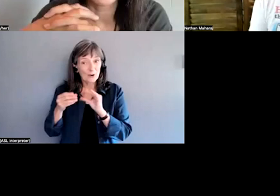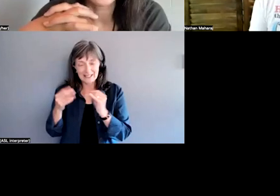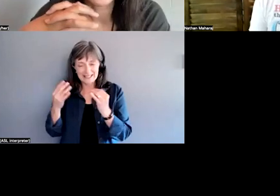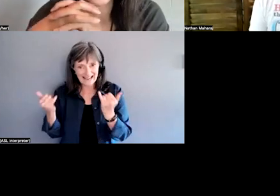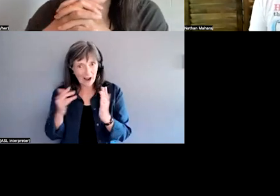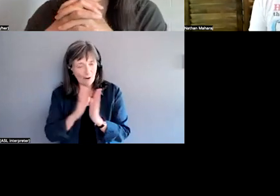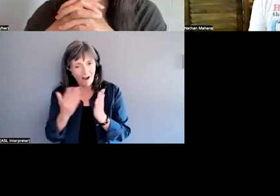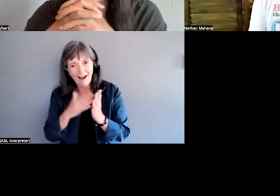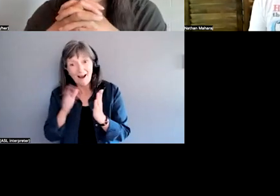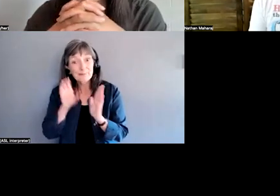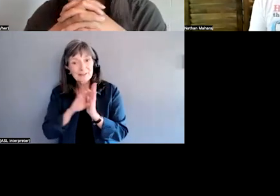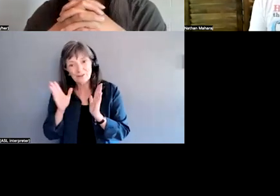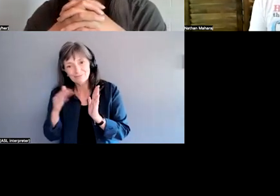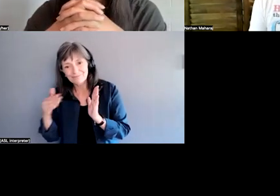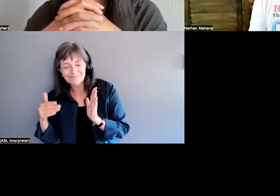really fun to see.